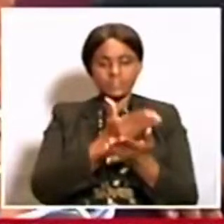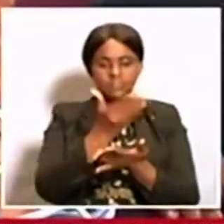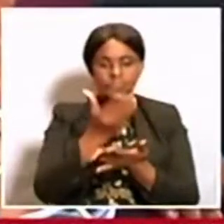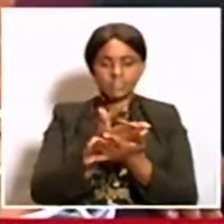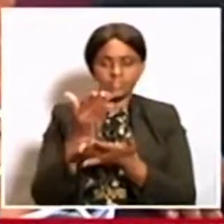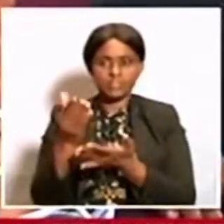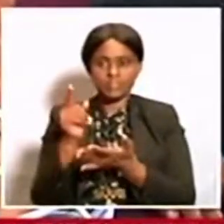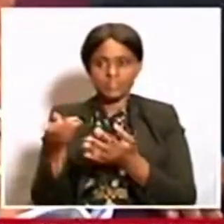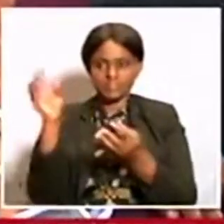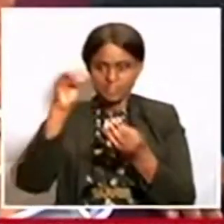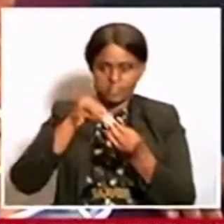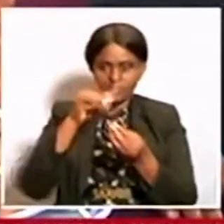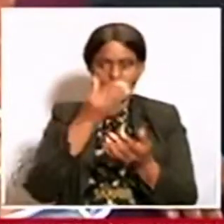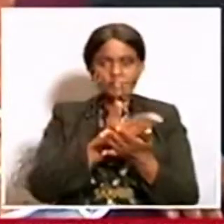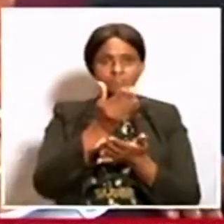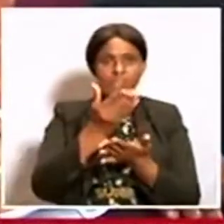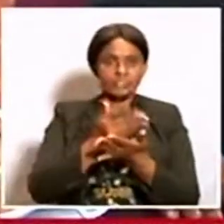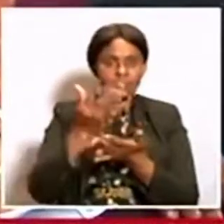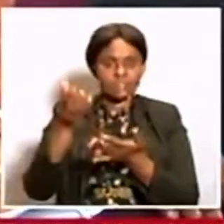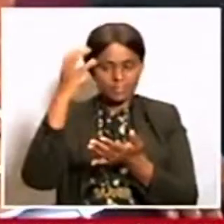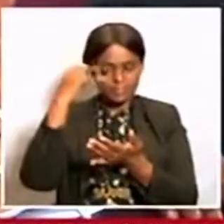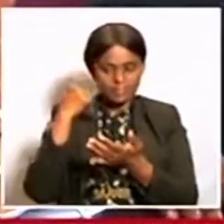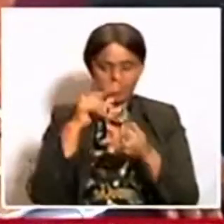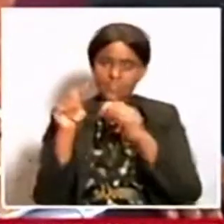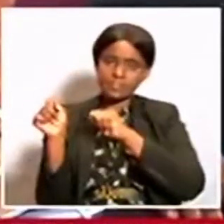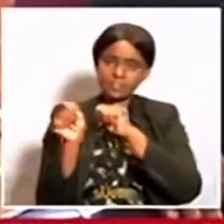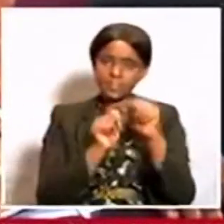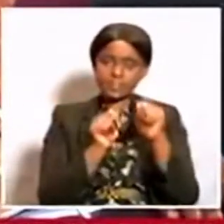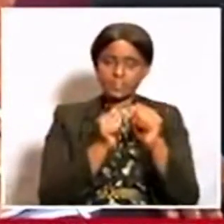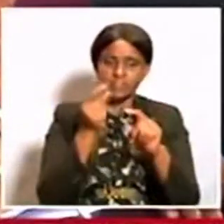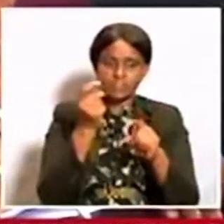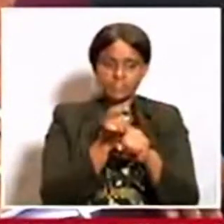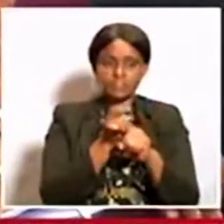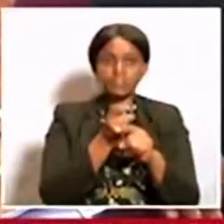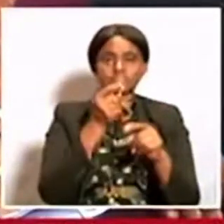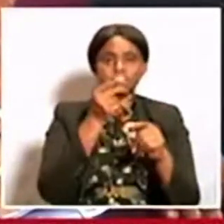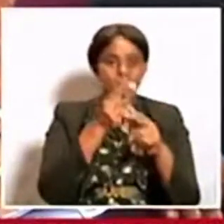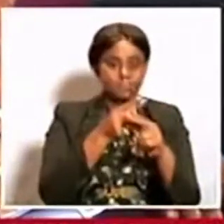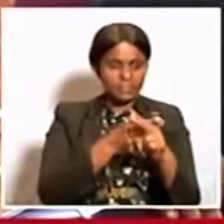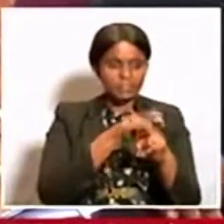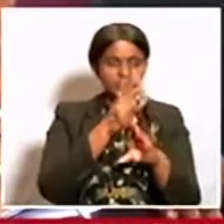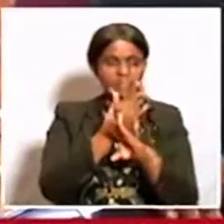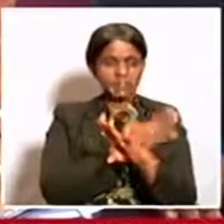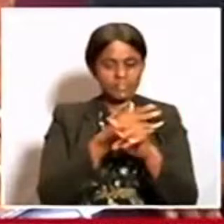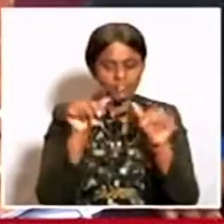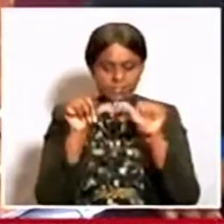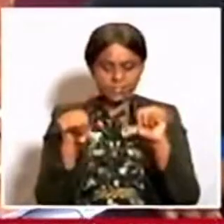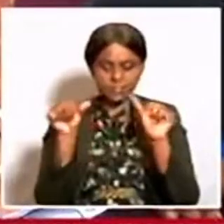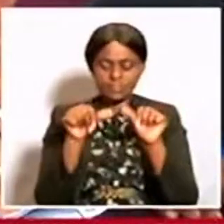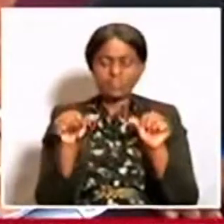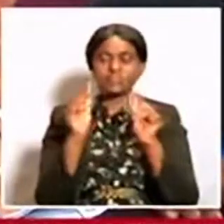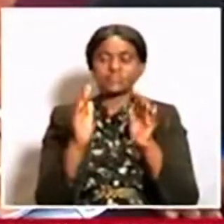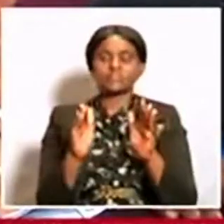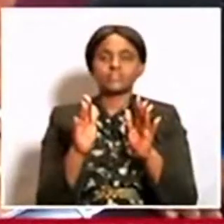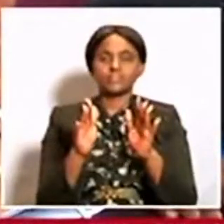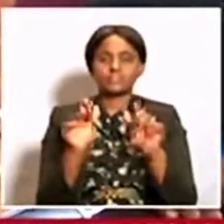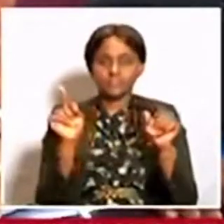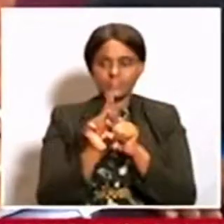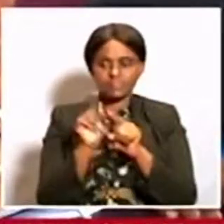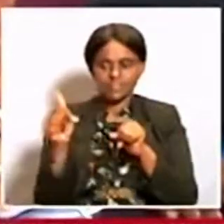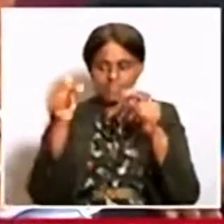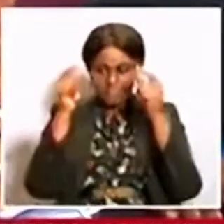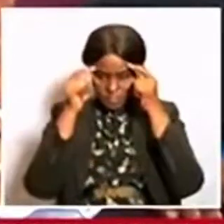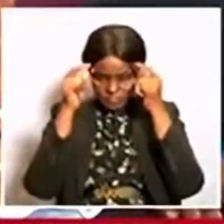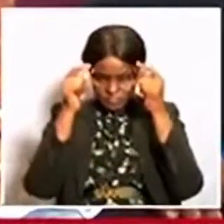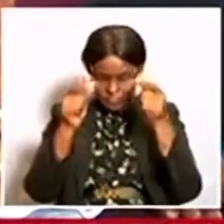Additionally, the procurement officer was transferred from months before the auditors, and the handover was